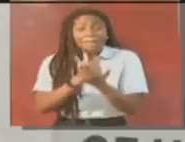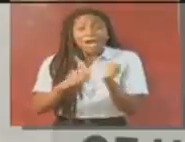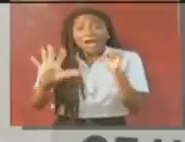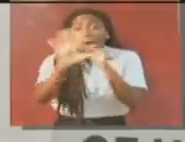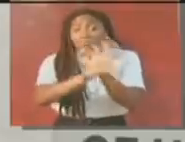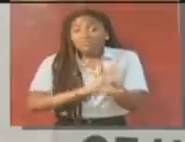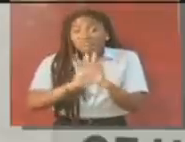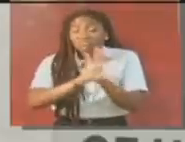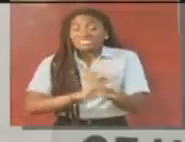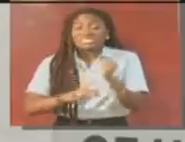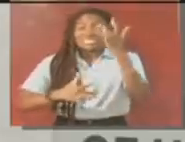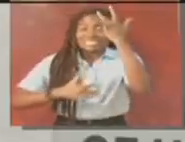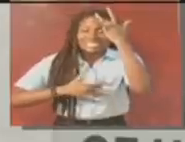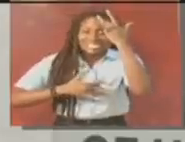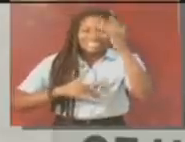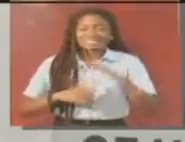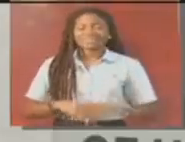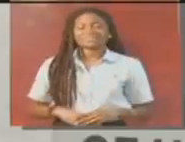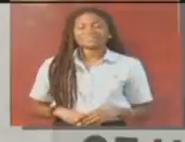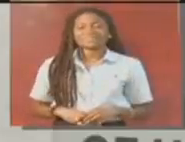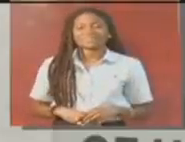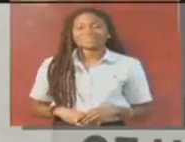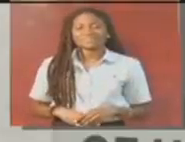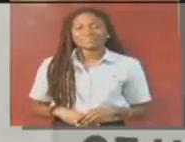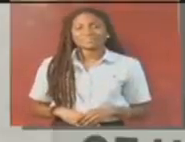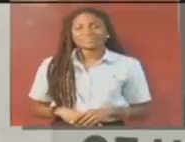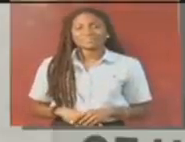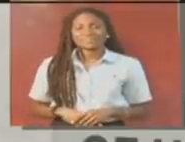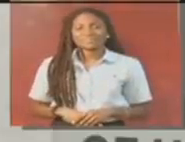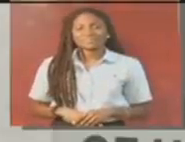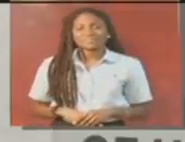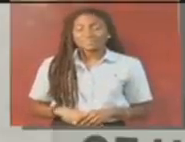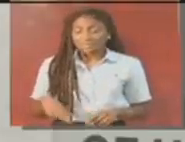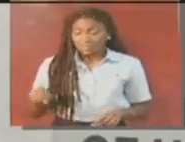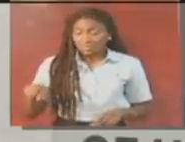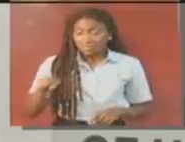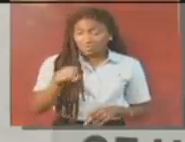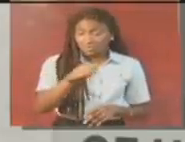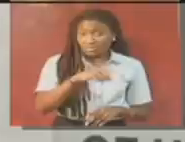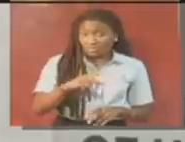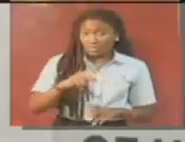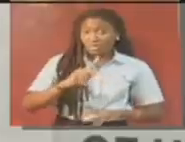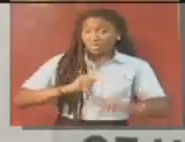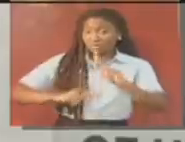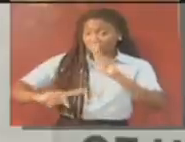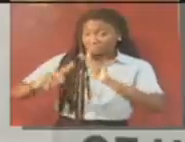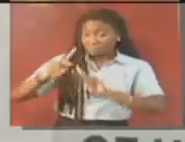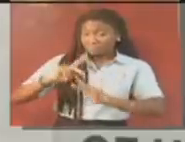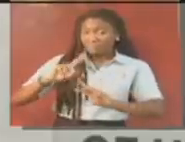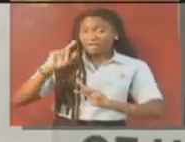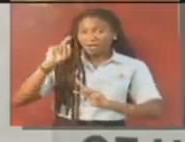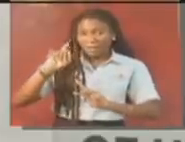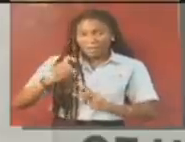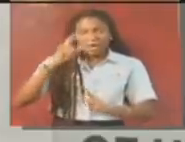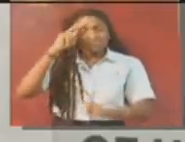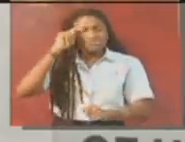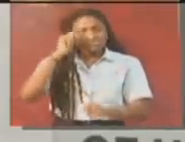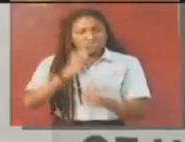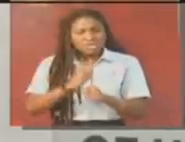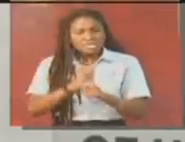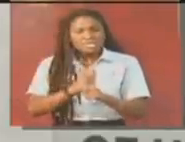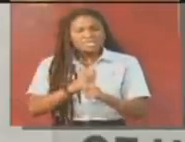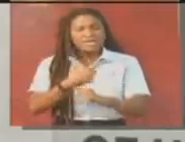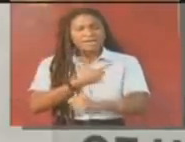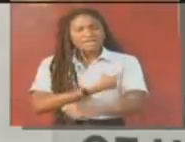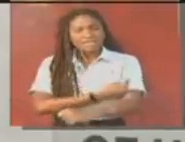vaccine-preventable diseases, demonstrate that the general public already values and trusts vaccines. This